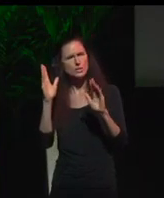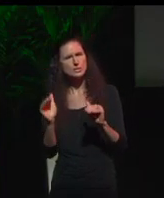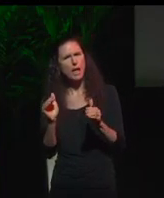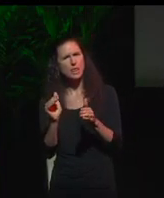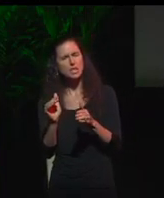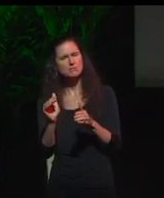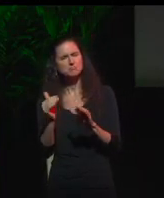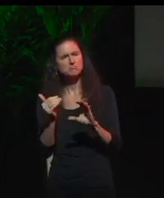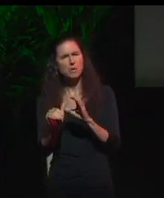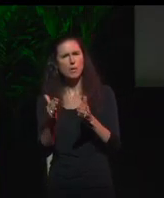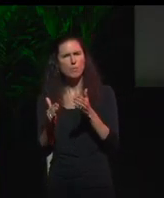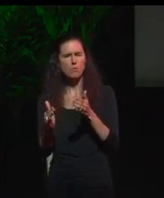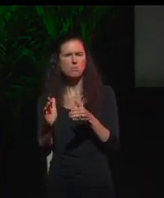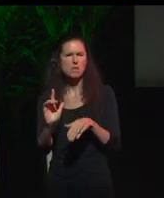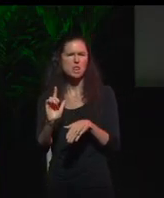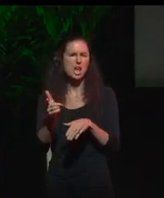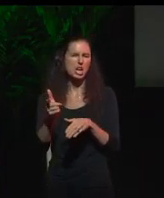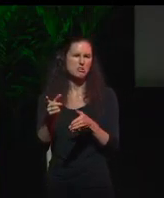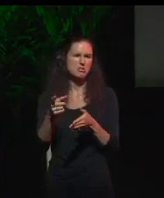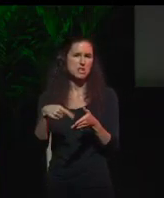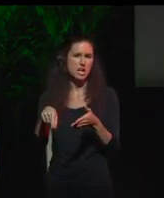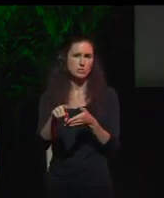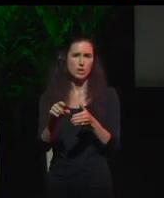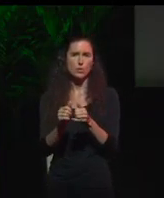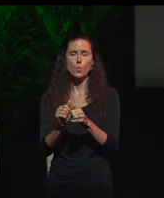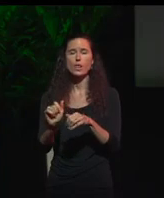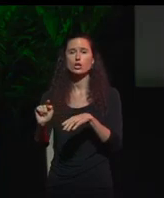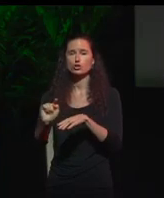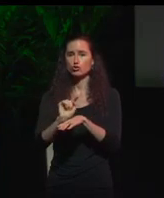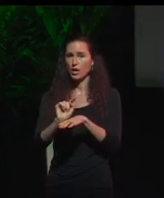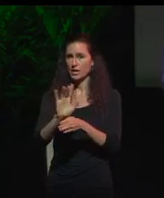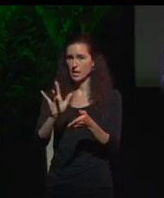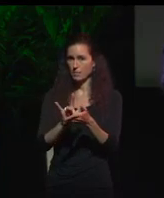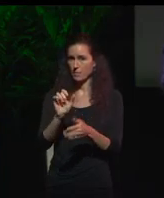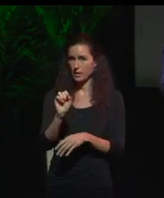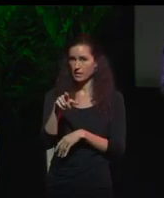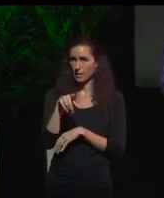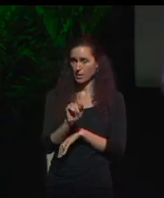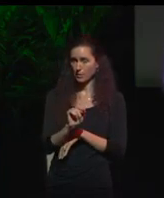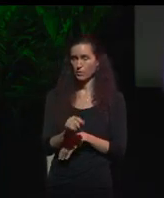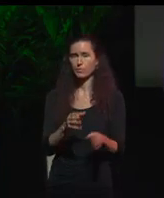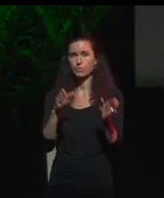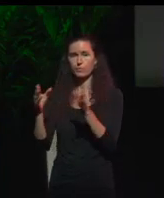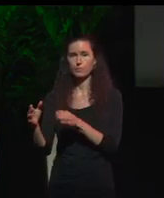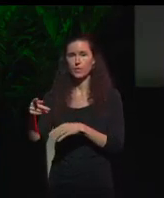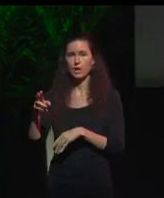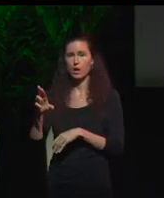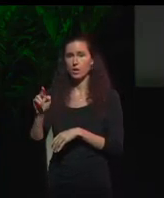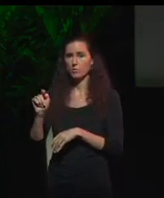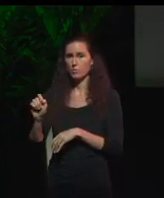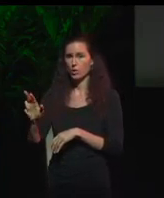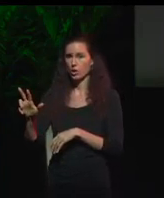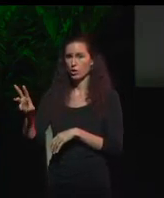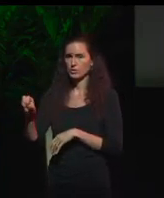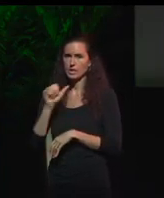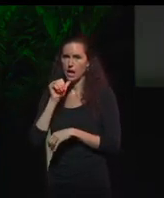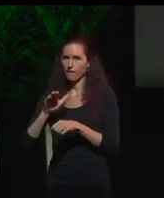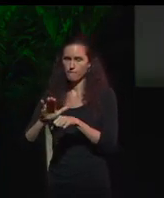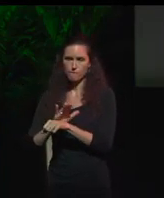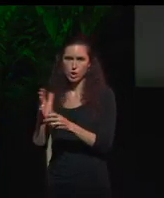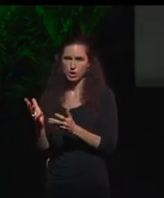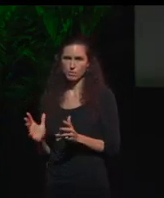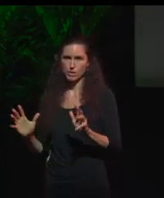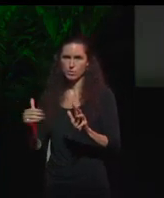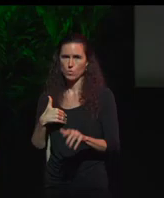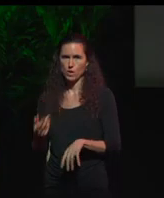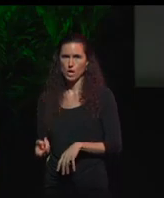coming probably late next week with training mid-September. Proctor 360, again, not fully completed yet. We do